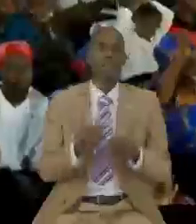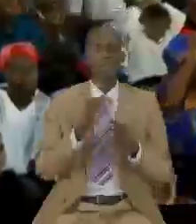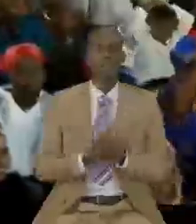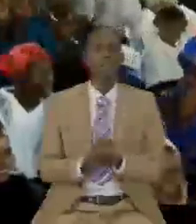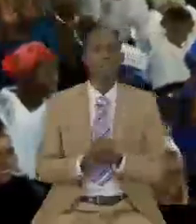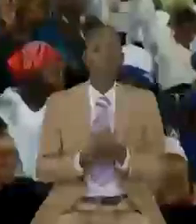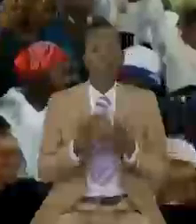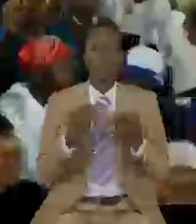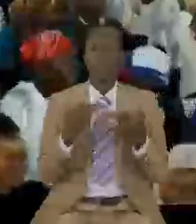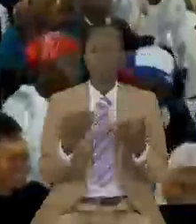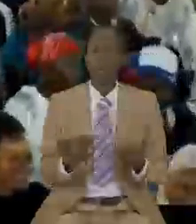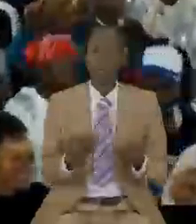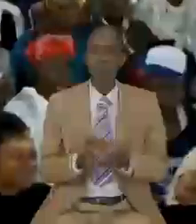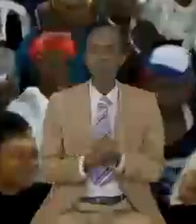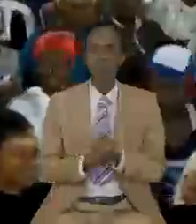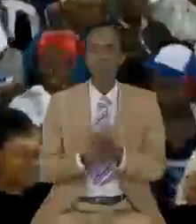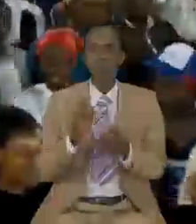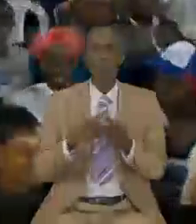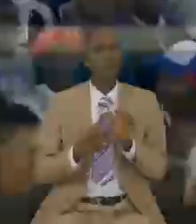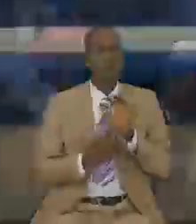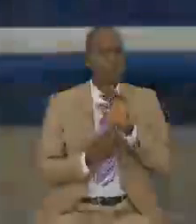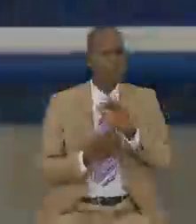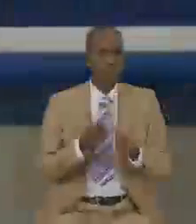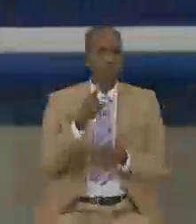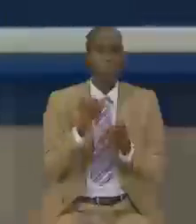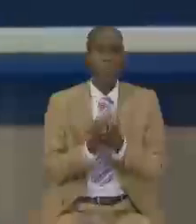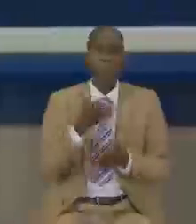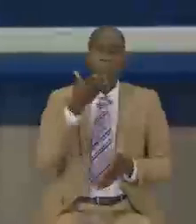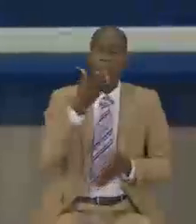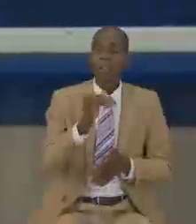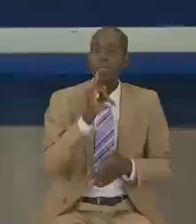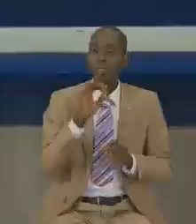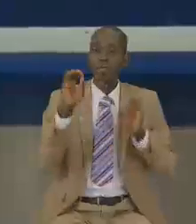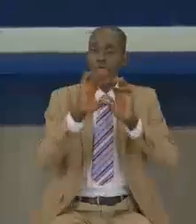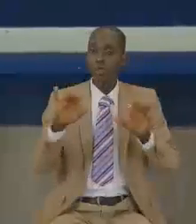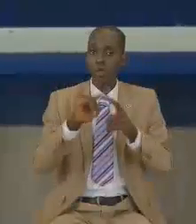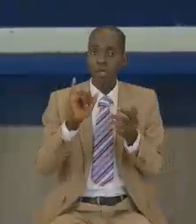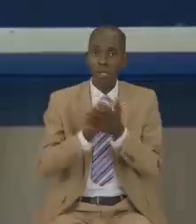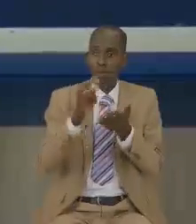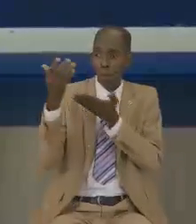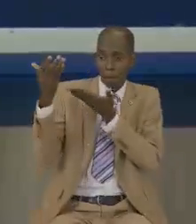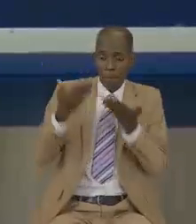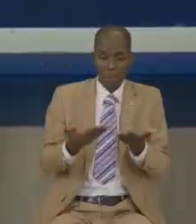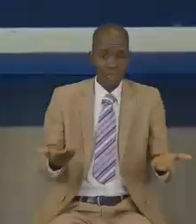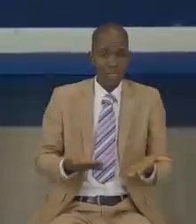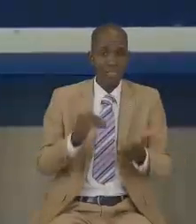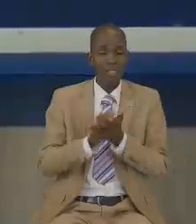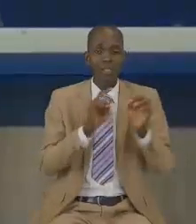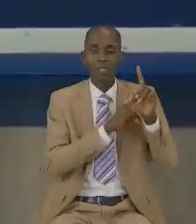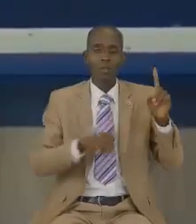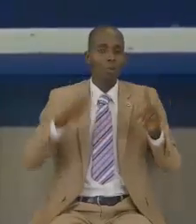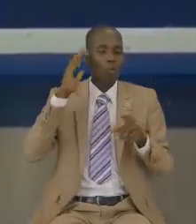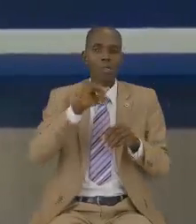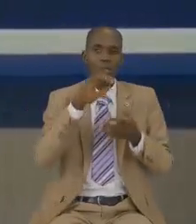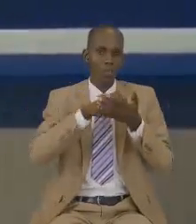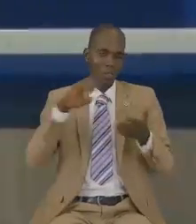Now, to show you that there is nothing you carry there that the Lord will not take away.